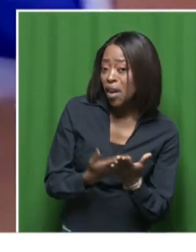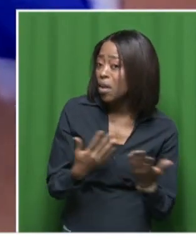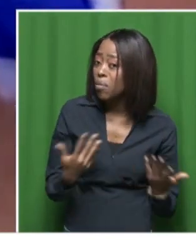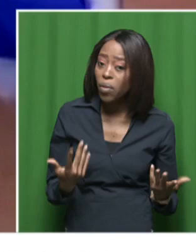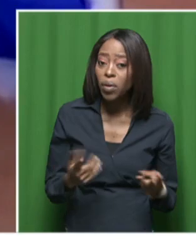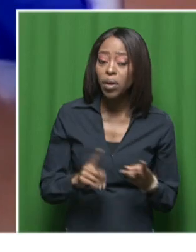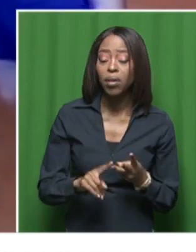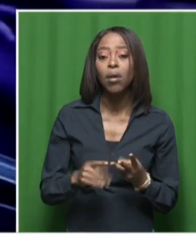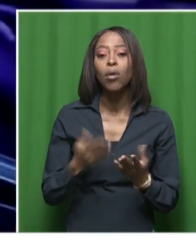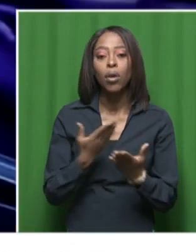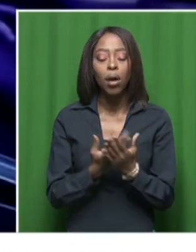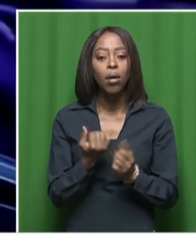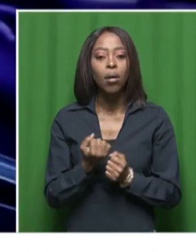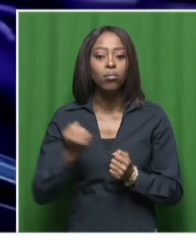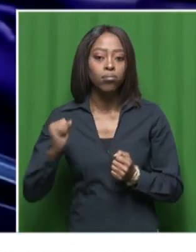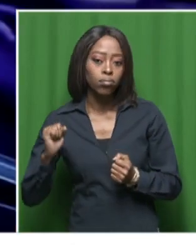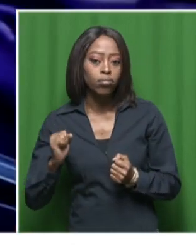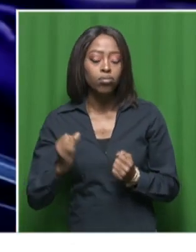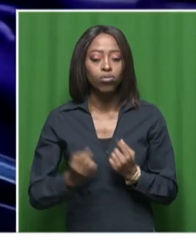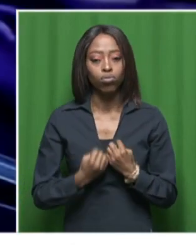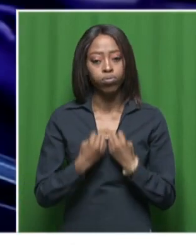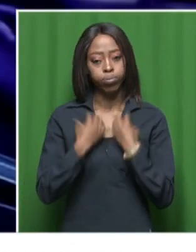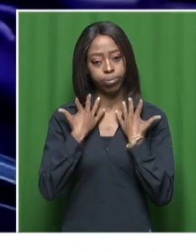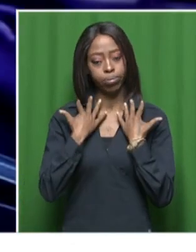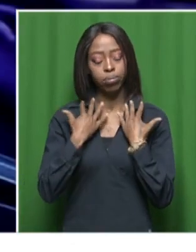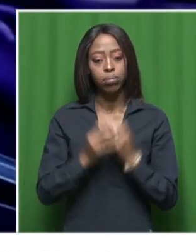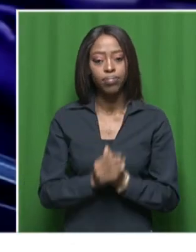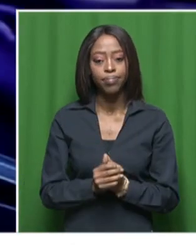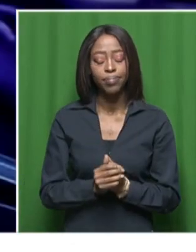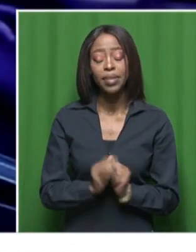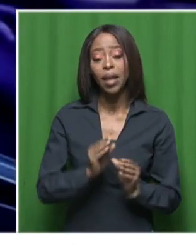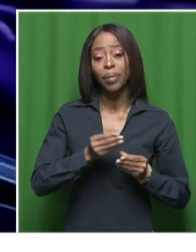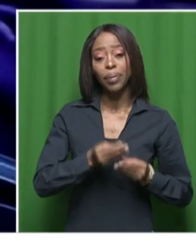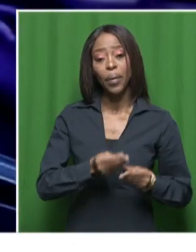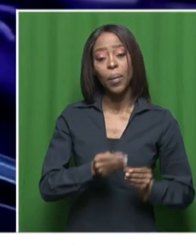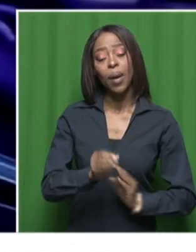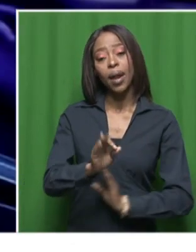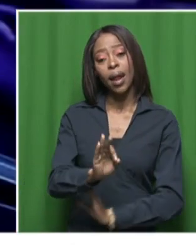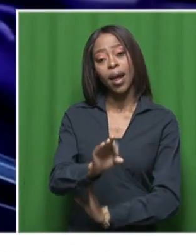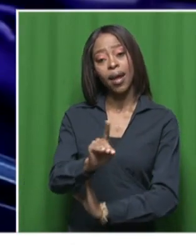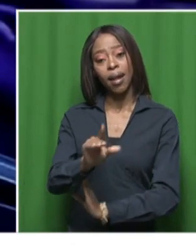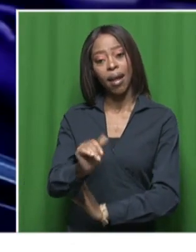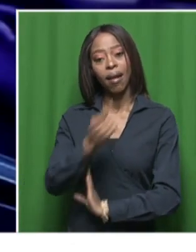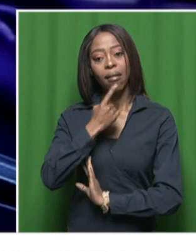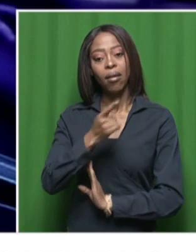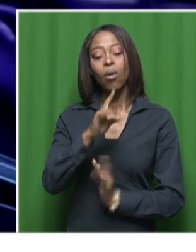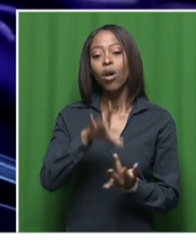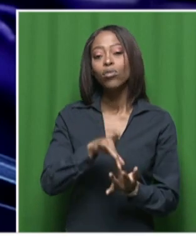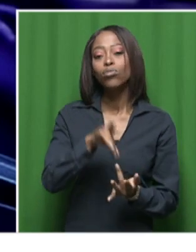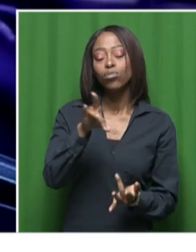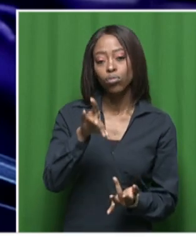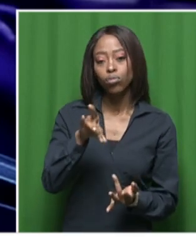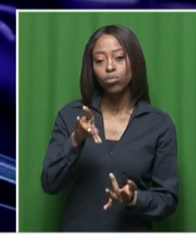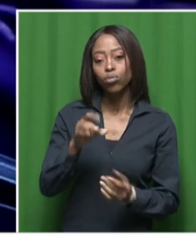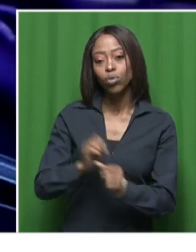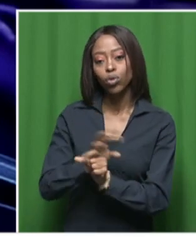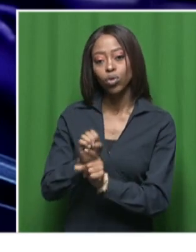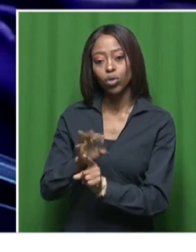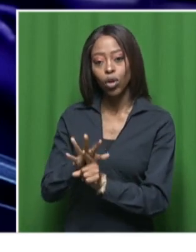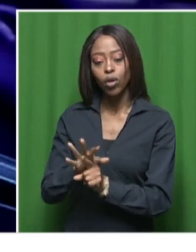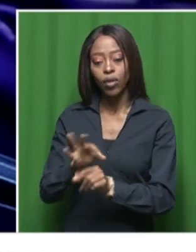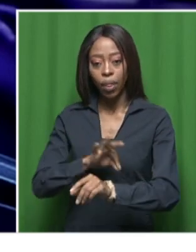immunity against infection. According to briefing documents, the FDA says it would like to select the COVID strain for the vaccine